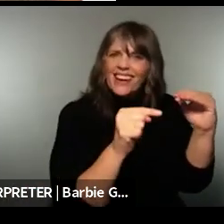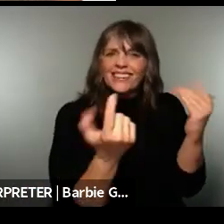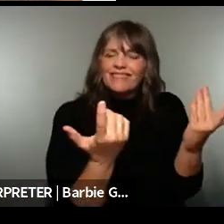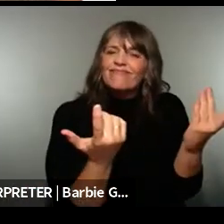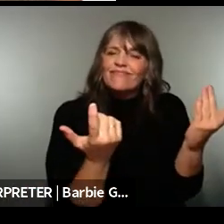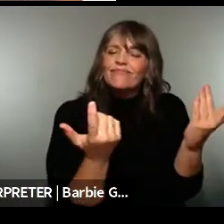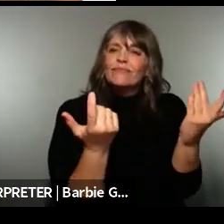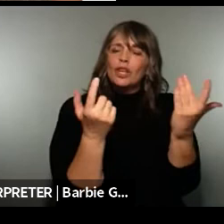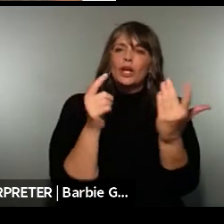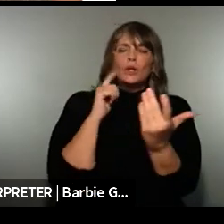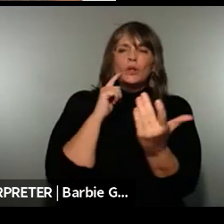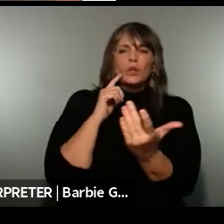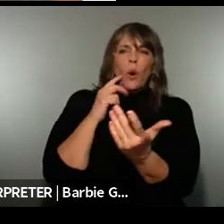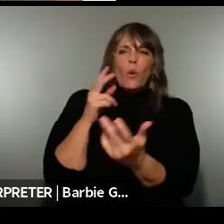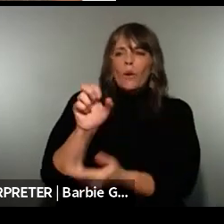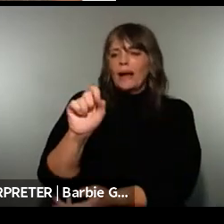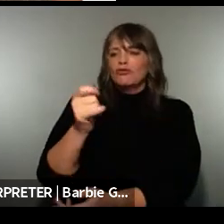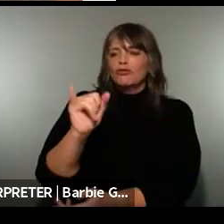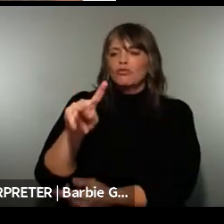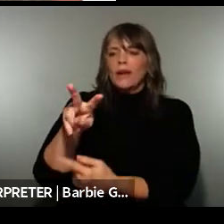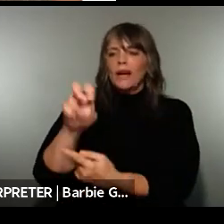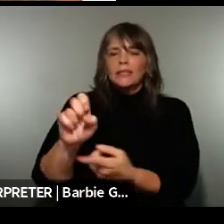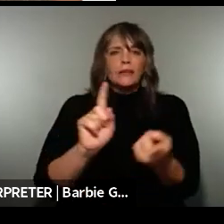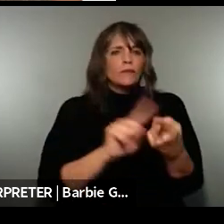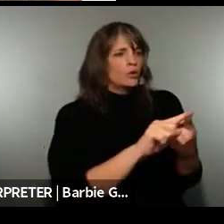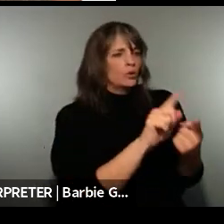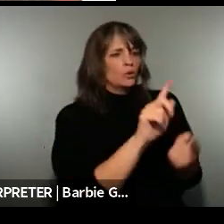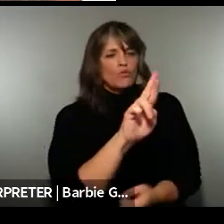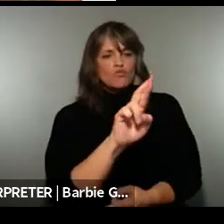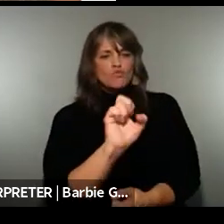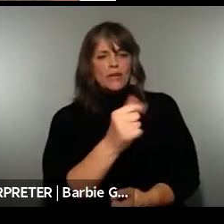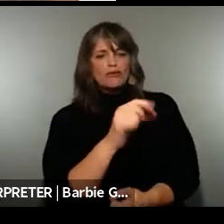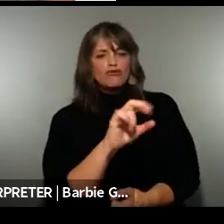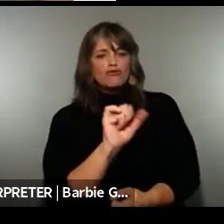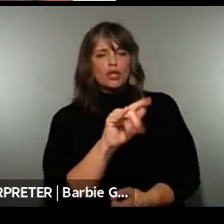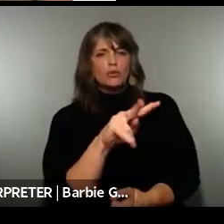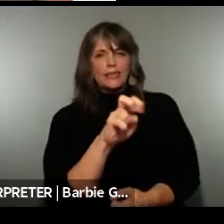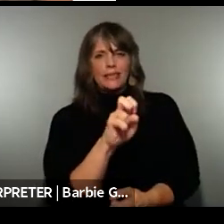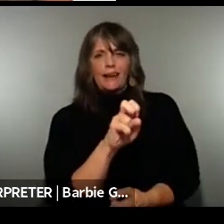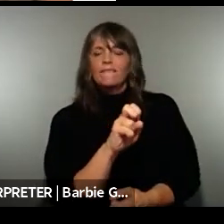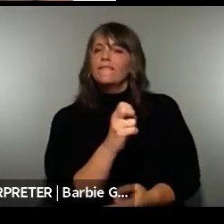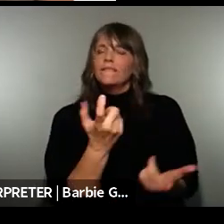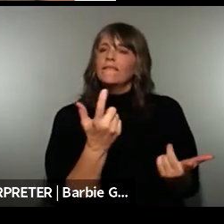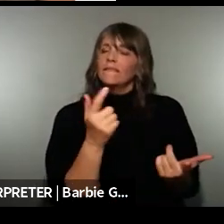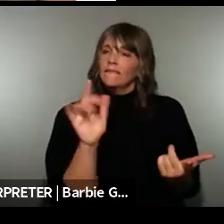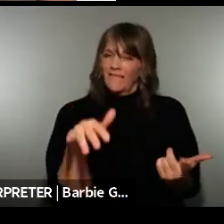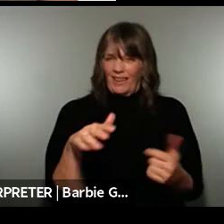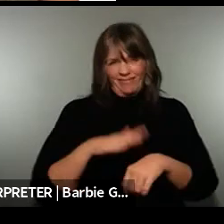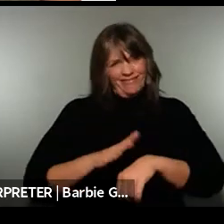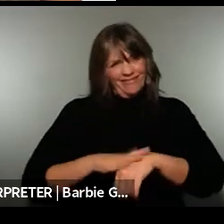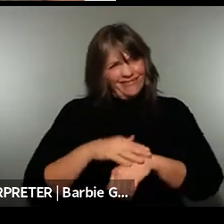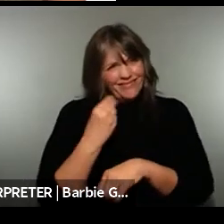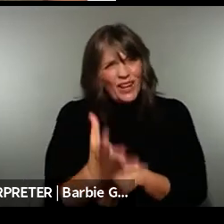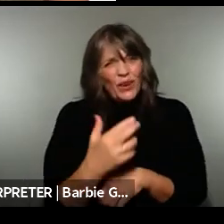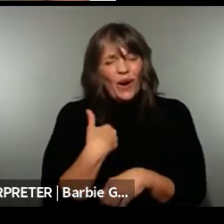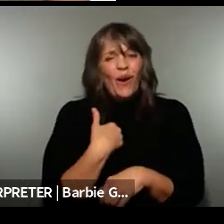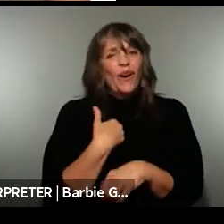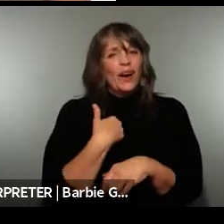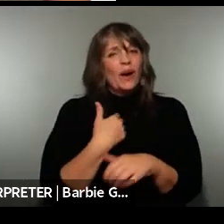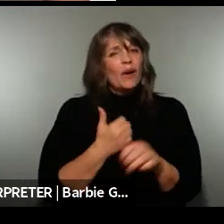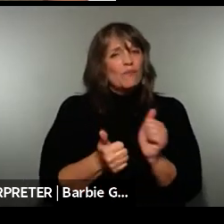actually to bring our global systems into alignment. And like, spoiler alert, most of the ways